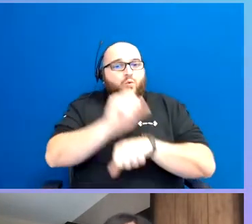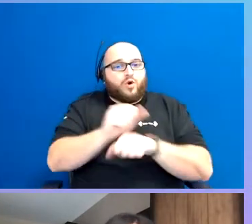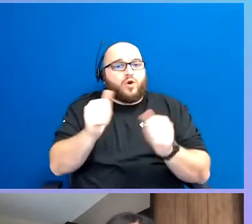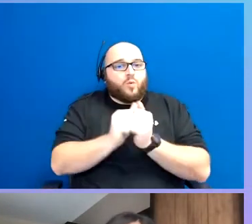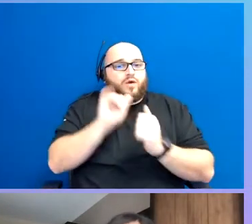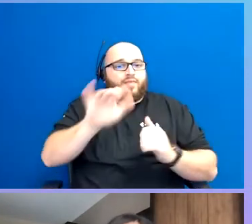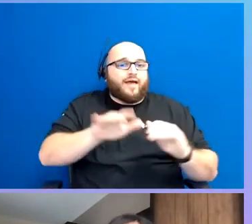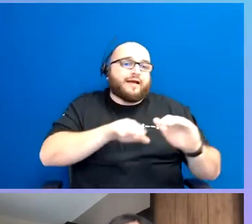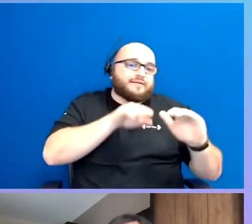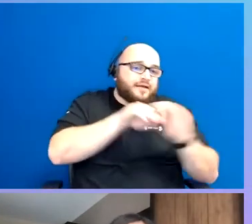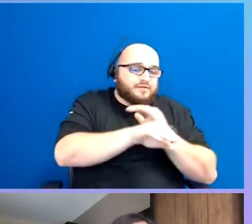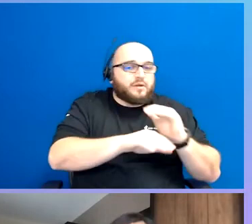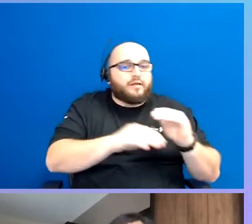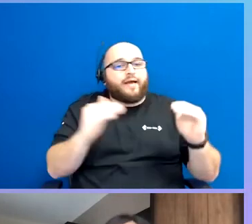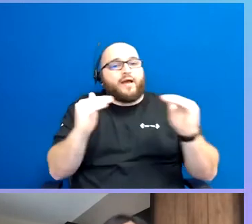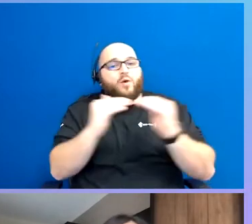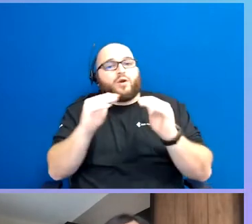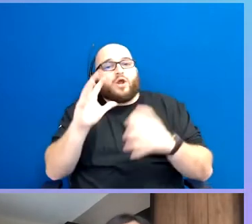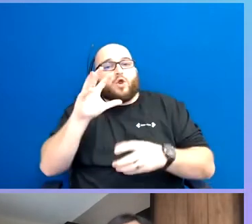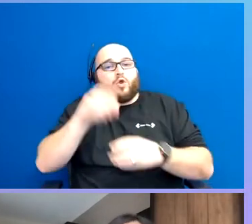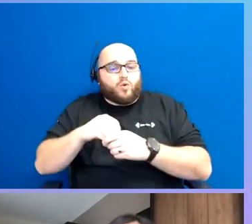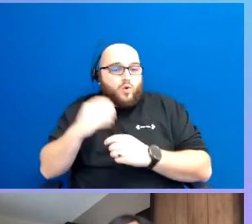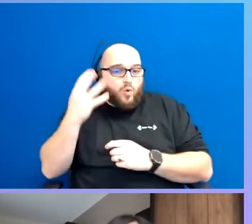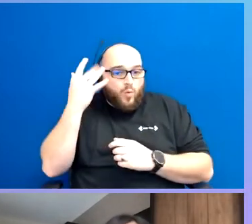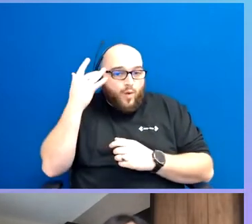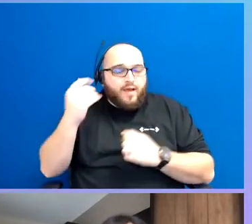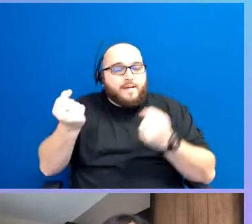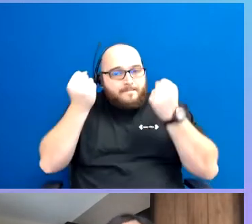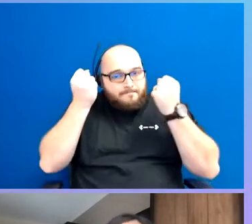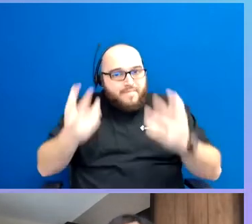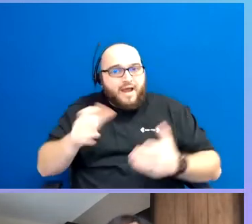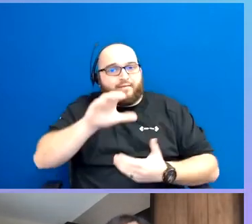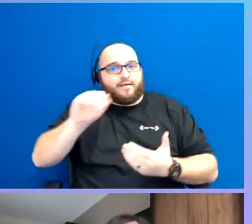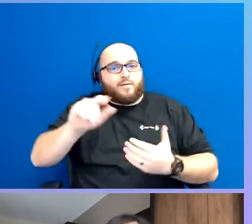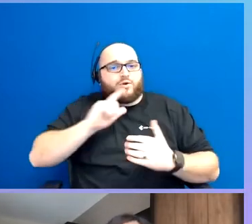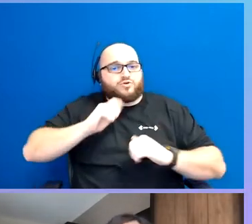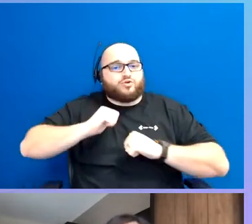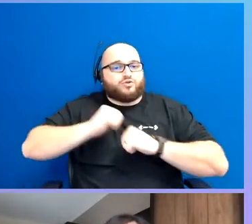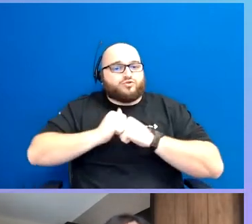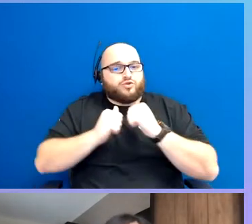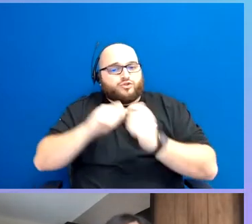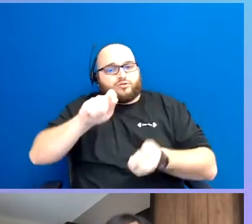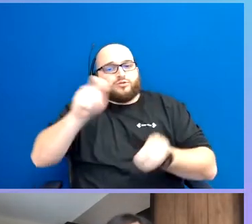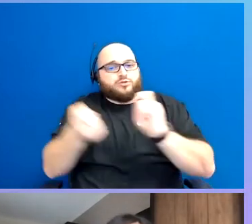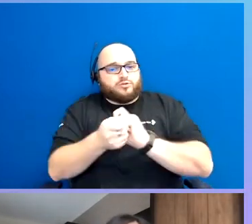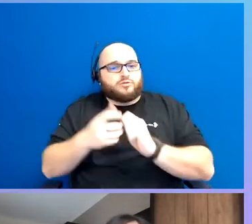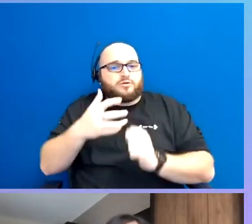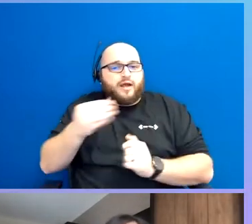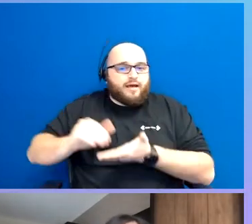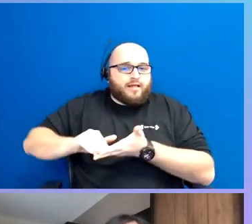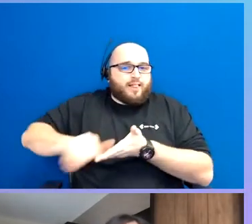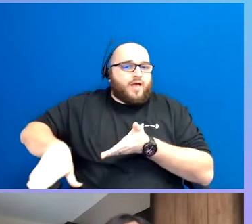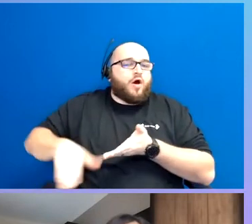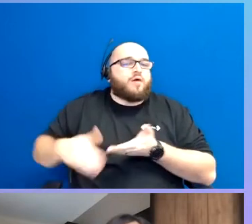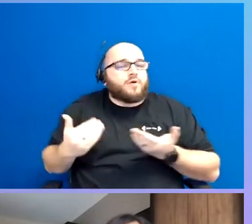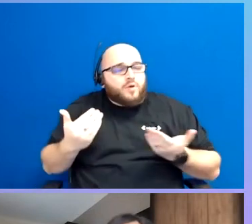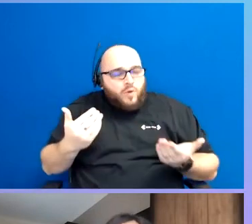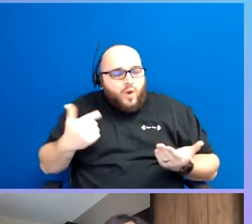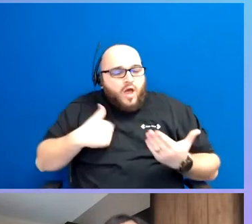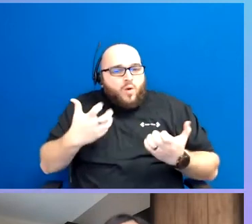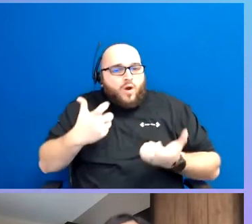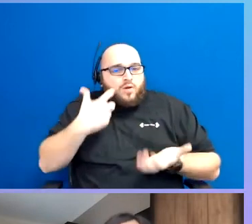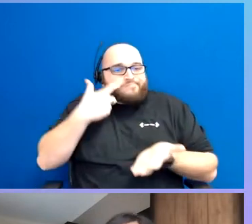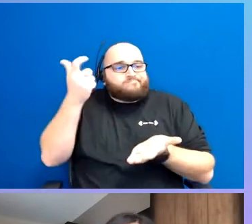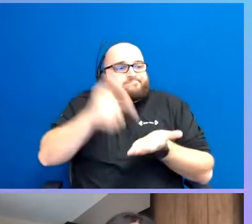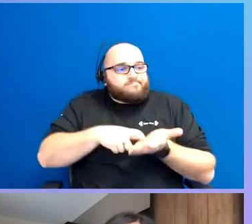and inclusion, as a lot of companies are going through restructuring and layoffs. So I just wanted to acknowledge that this